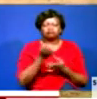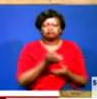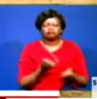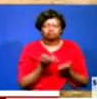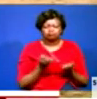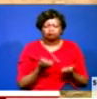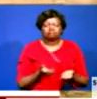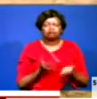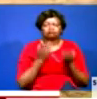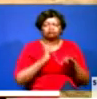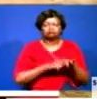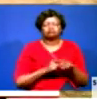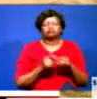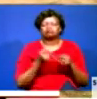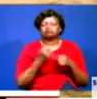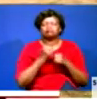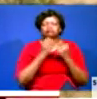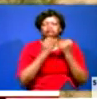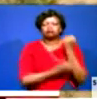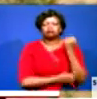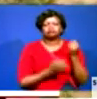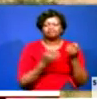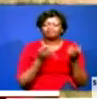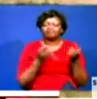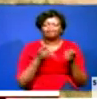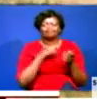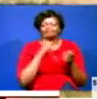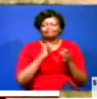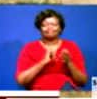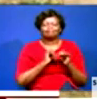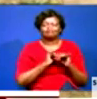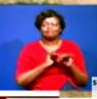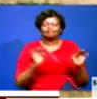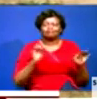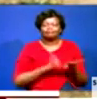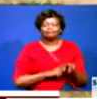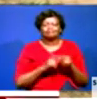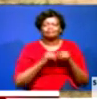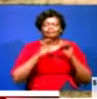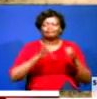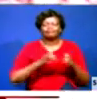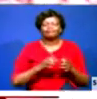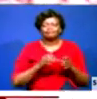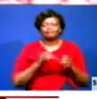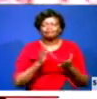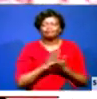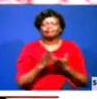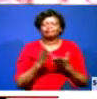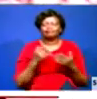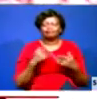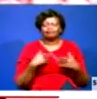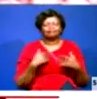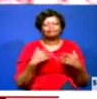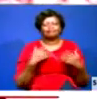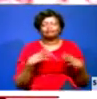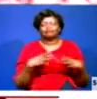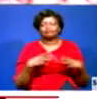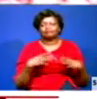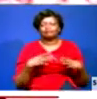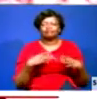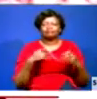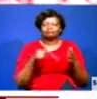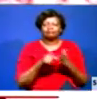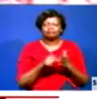worsened by the prolonged drought that has wrecked the agriculture sector, exposing millions to food insecurity. I therefore consider